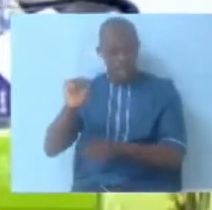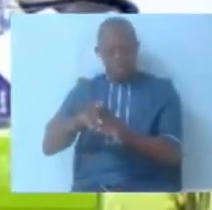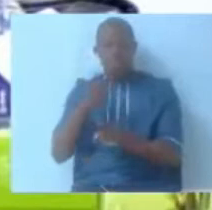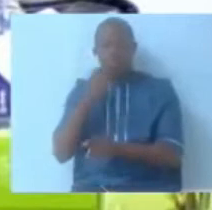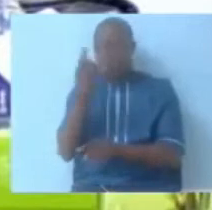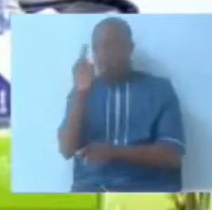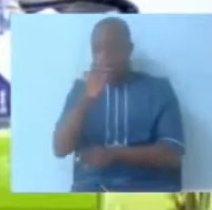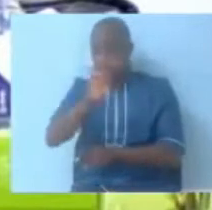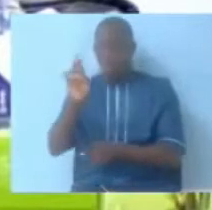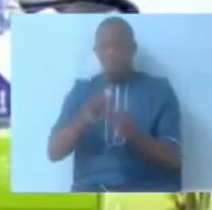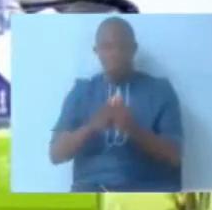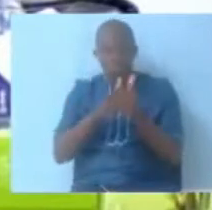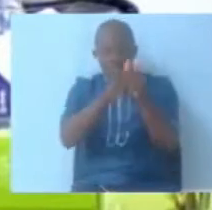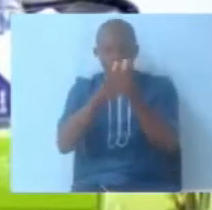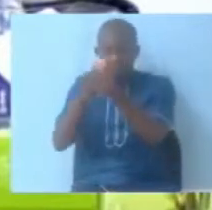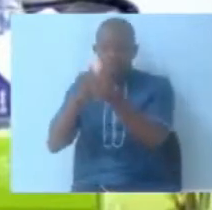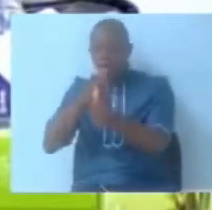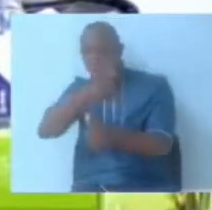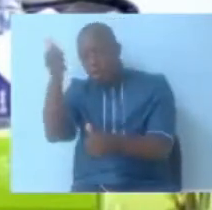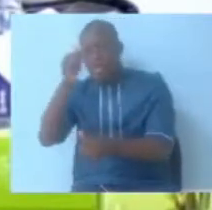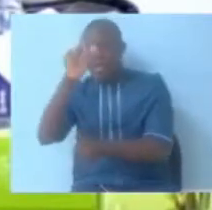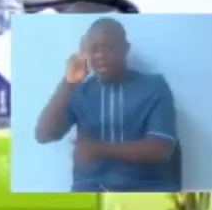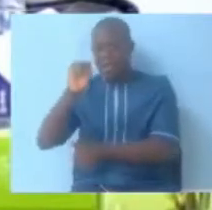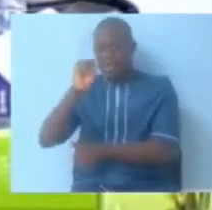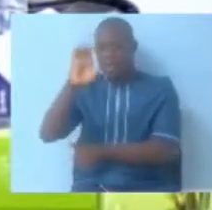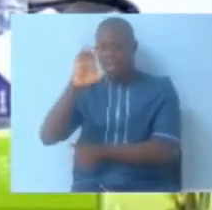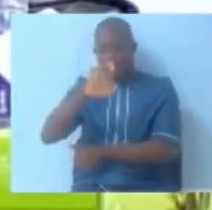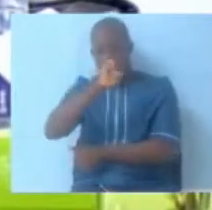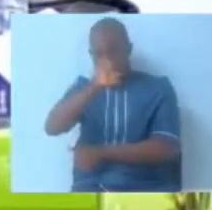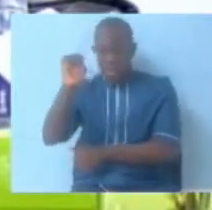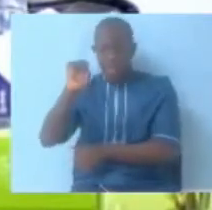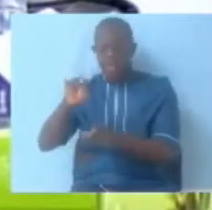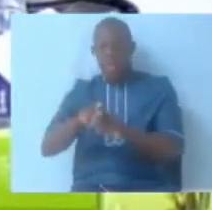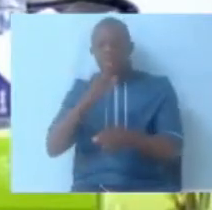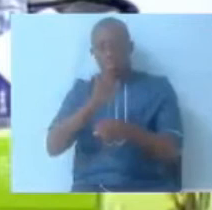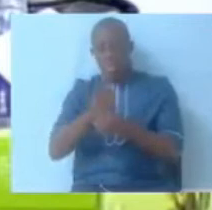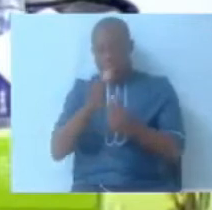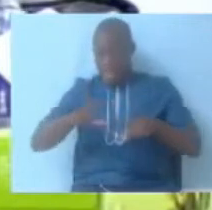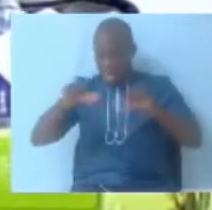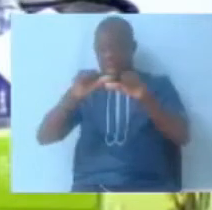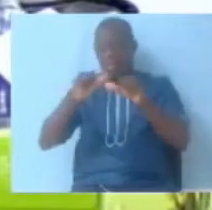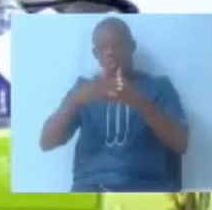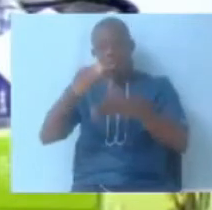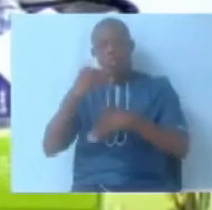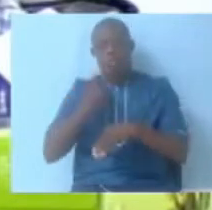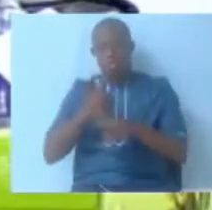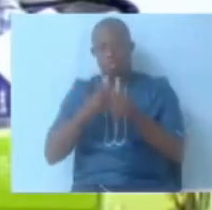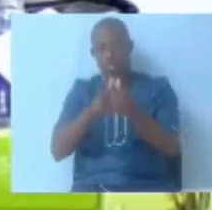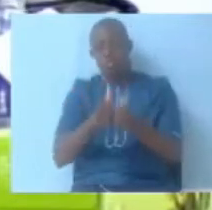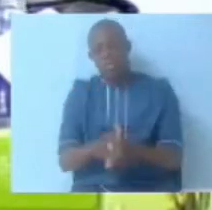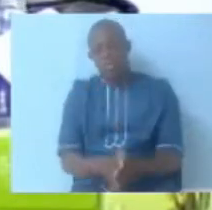re barbitum decree dolu fanalu nata fintile men ya lonko wolio dinkira bambandi. In